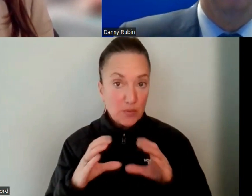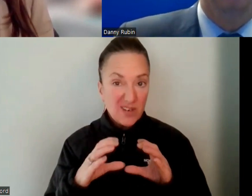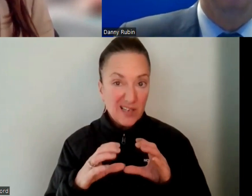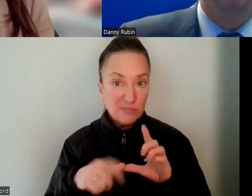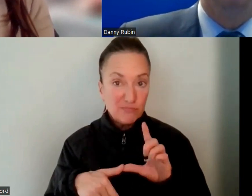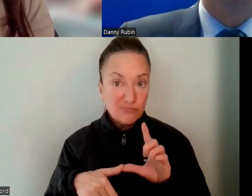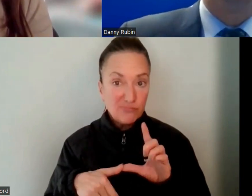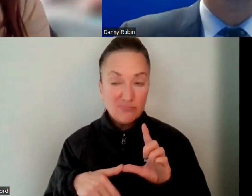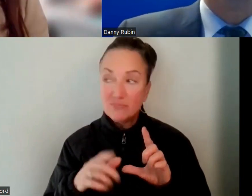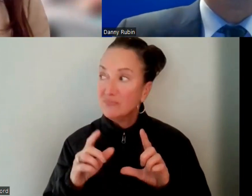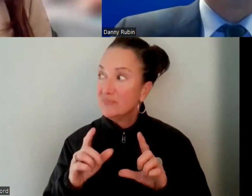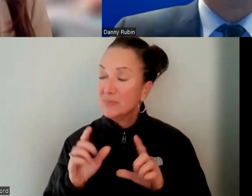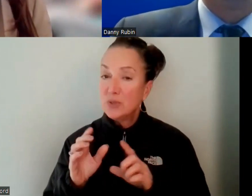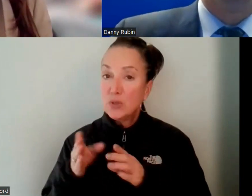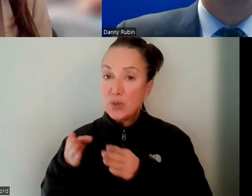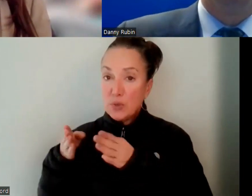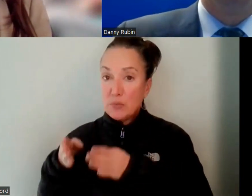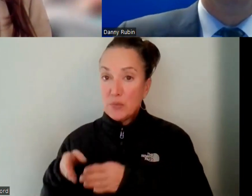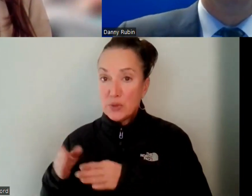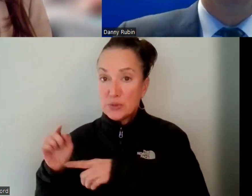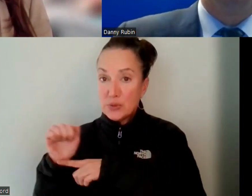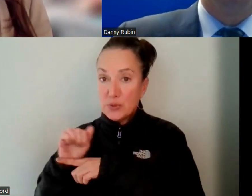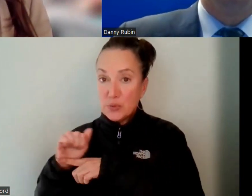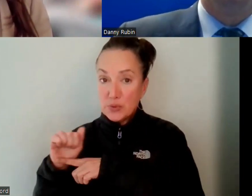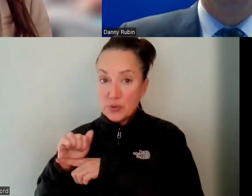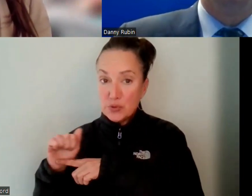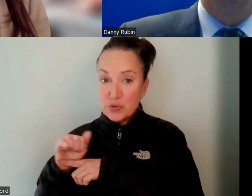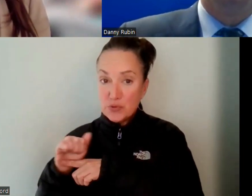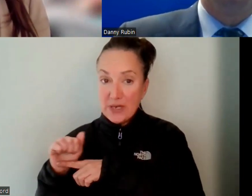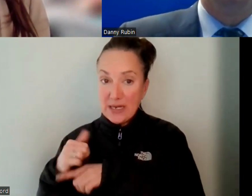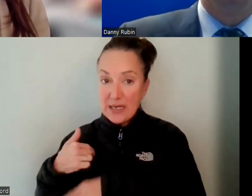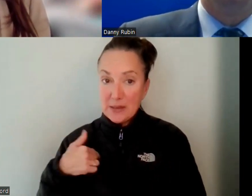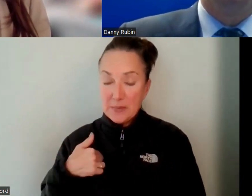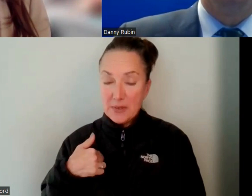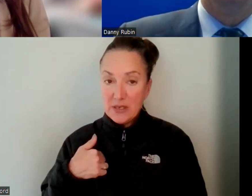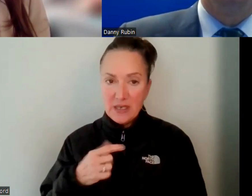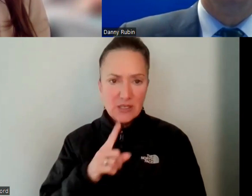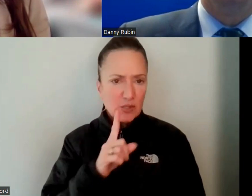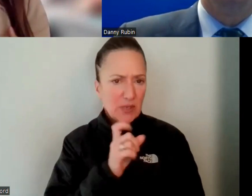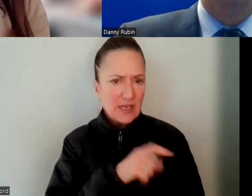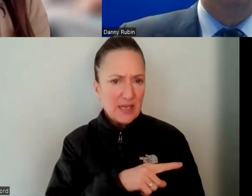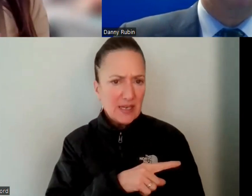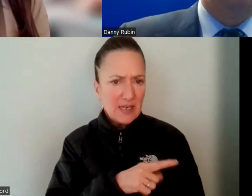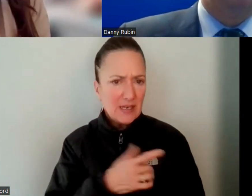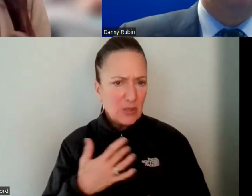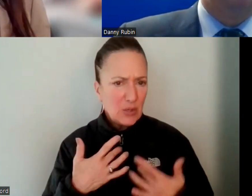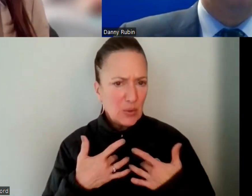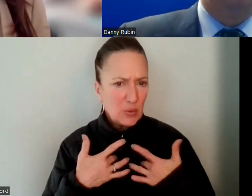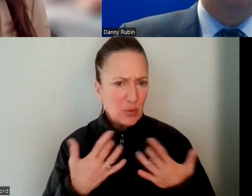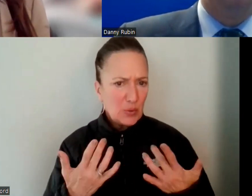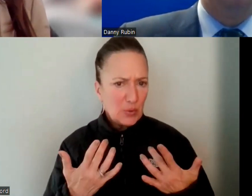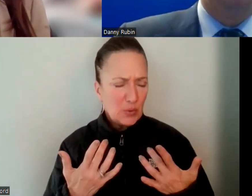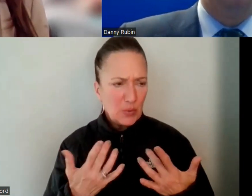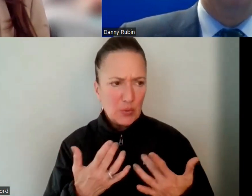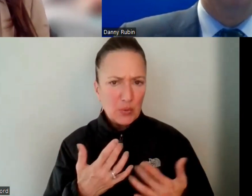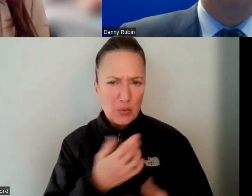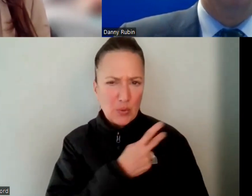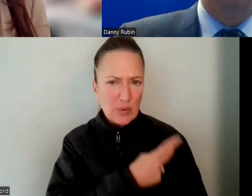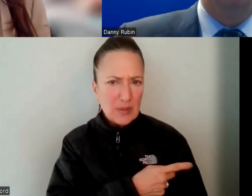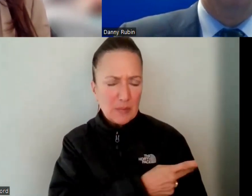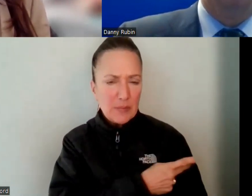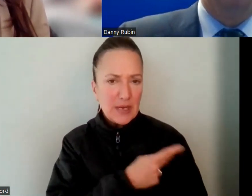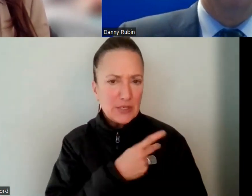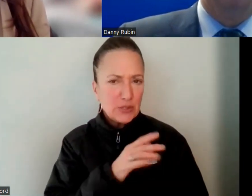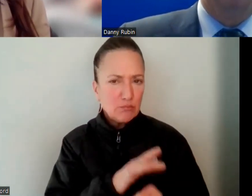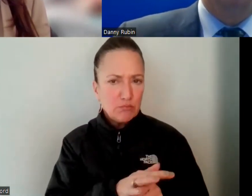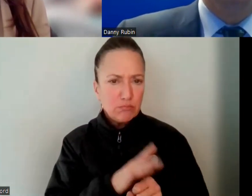talking to the person who was training me, who was my coworker. So I asked her, hey, the patient like screamed at me whenever